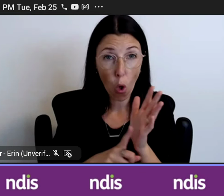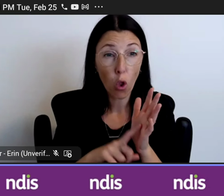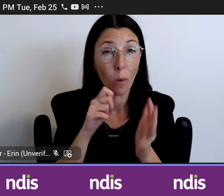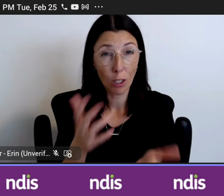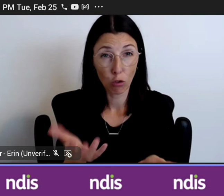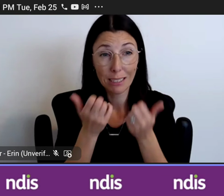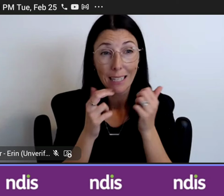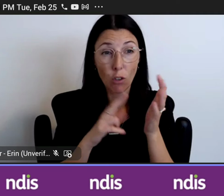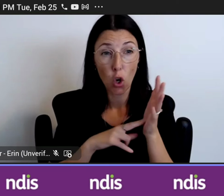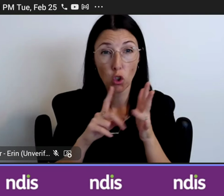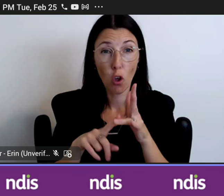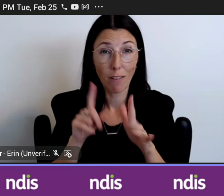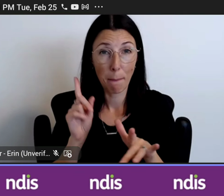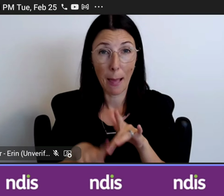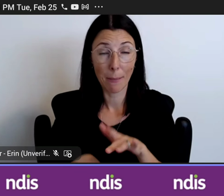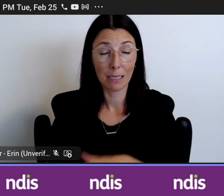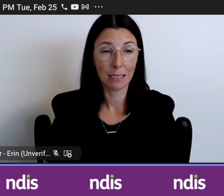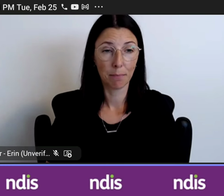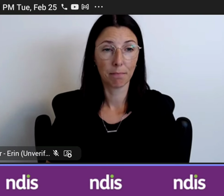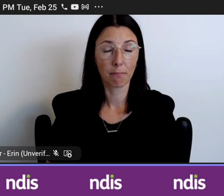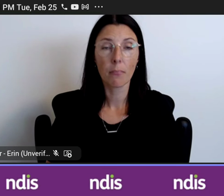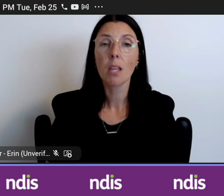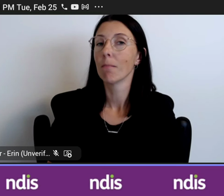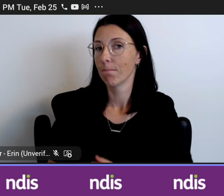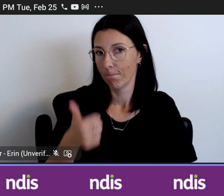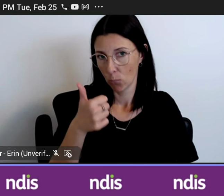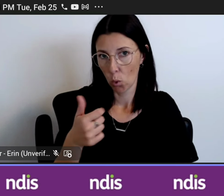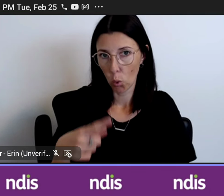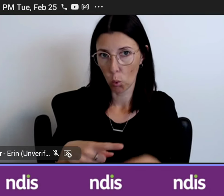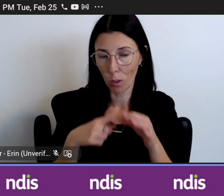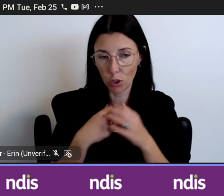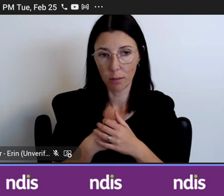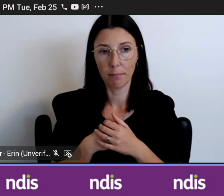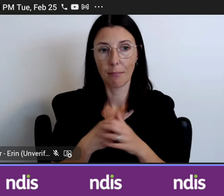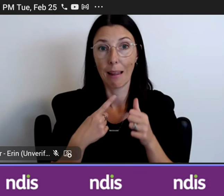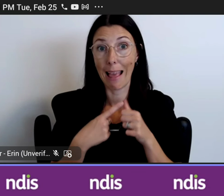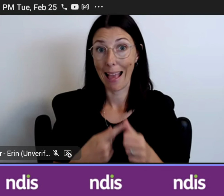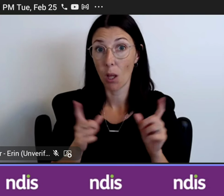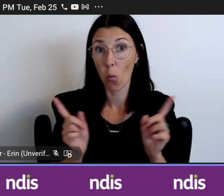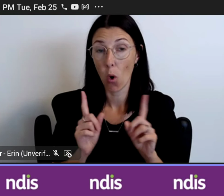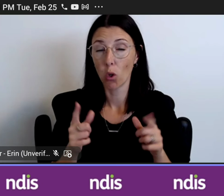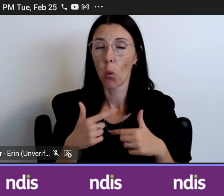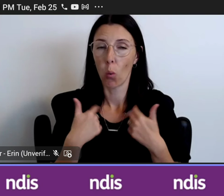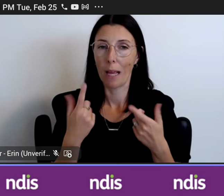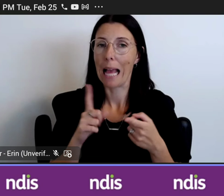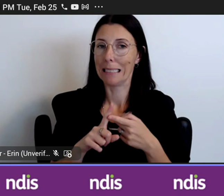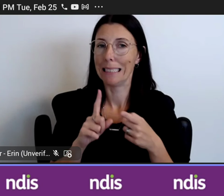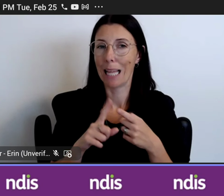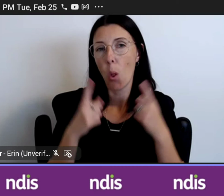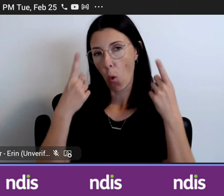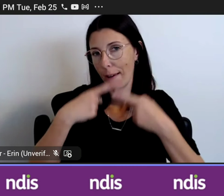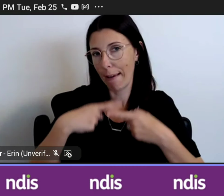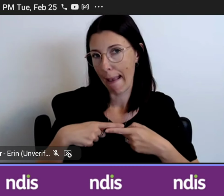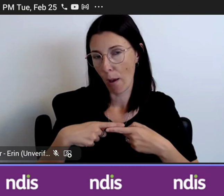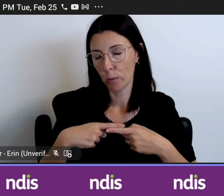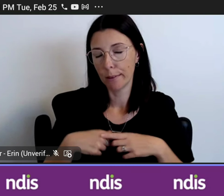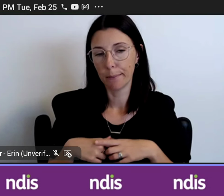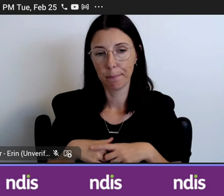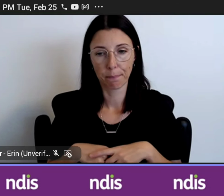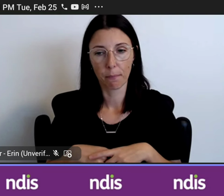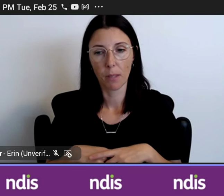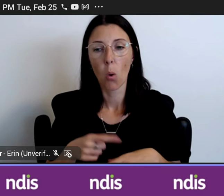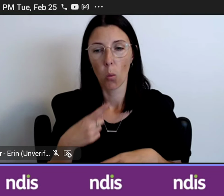Okay, yeah, another good question. And the answer to this one is that we are still figuring this one out. So we're still